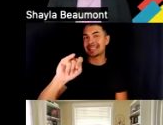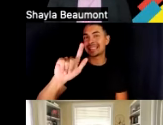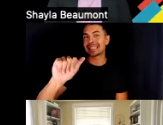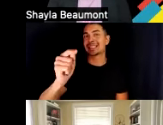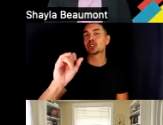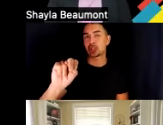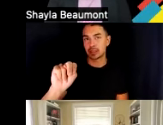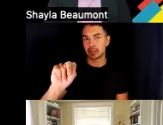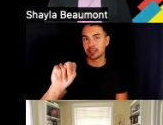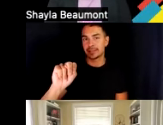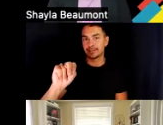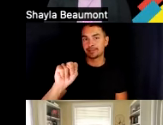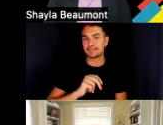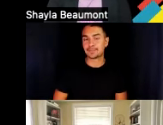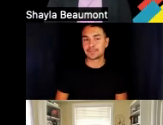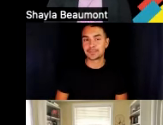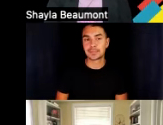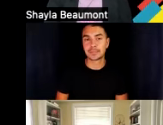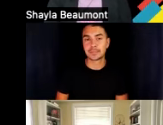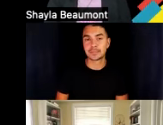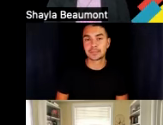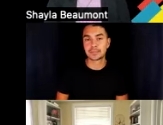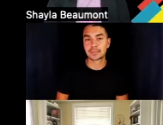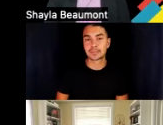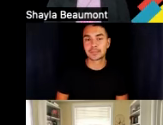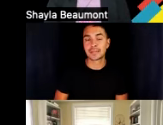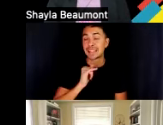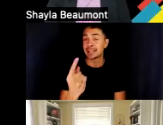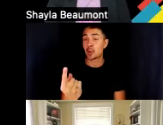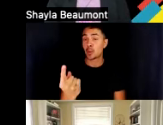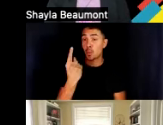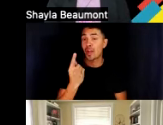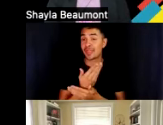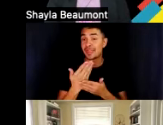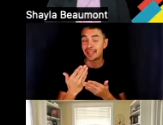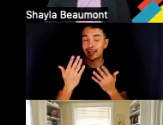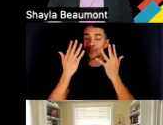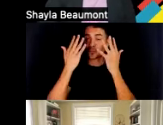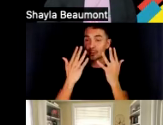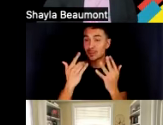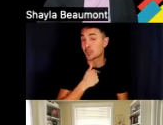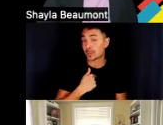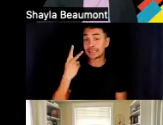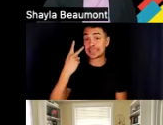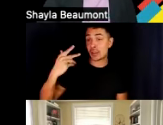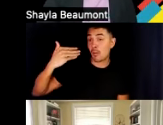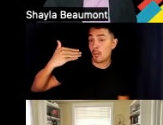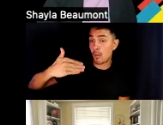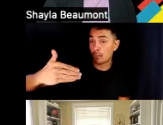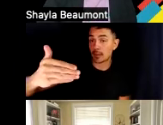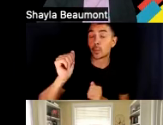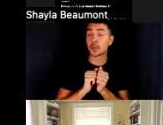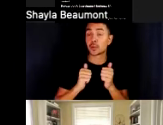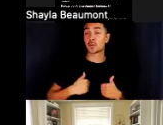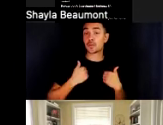again, I think this is one of those things that, unfortunately, we see quite often with survivors that